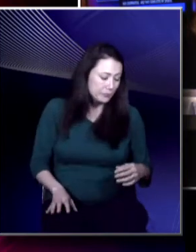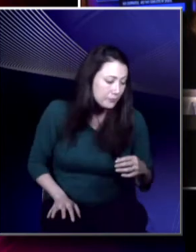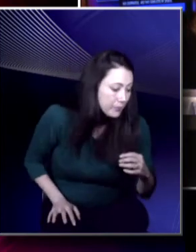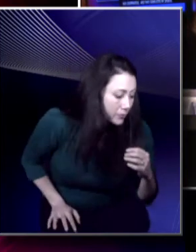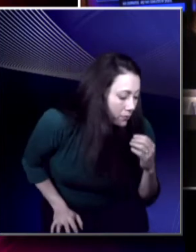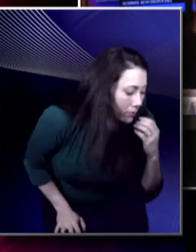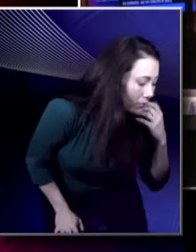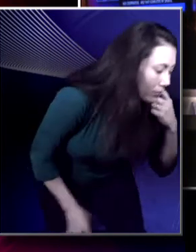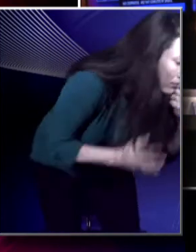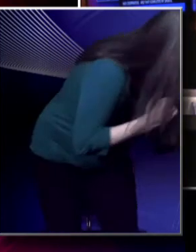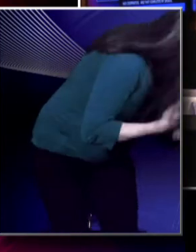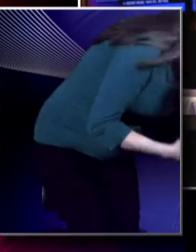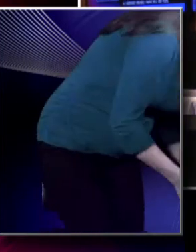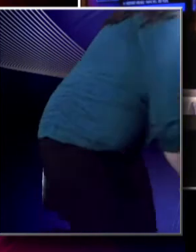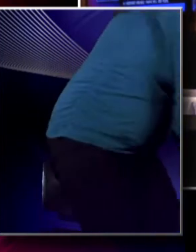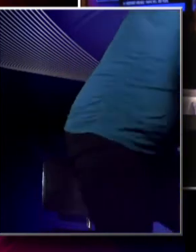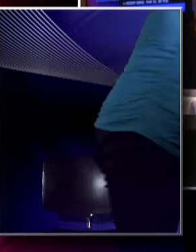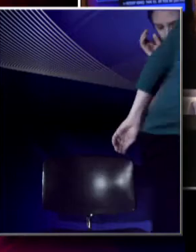Thank you. Are there any questions?